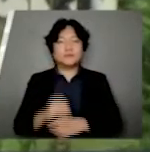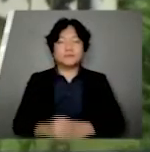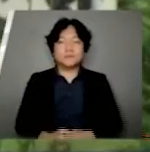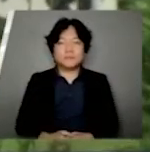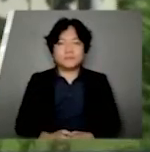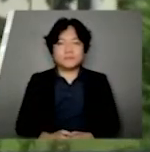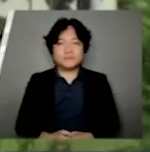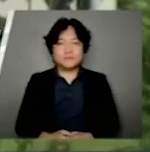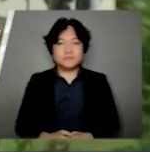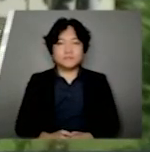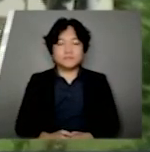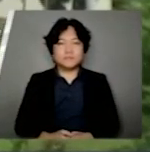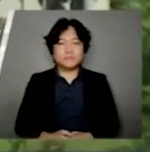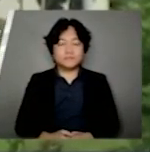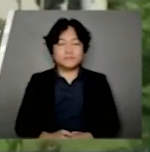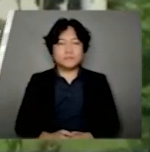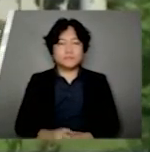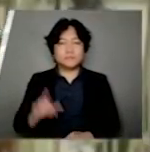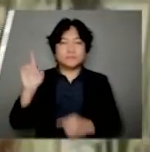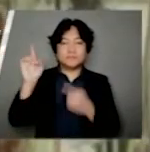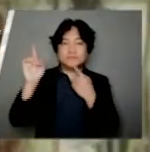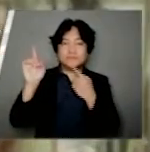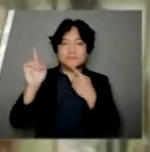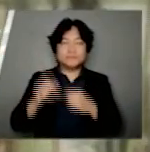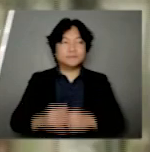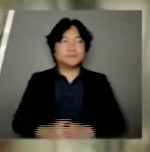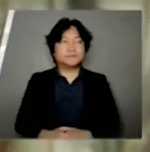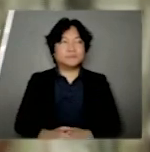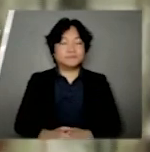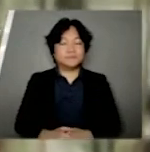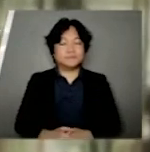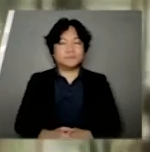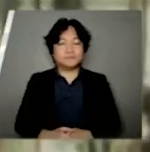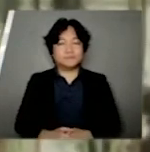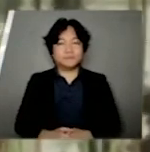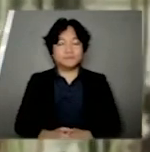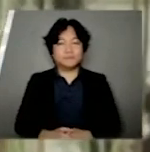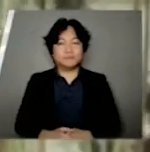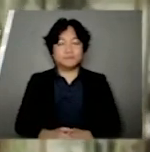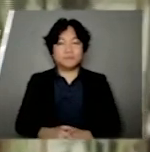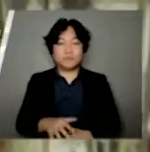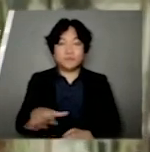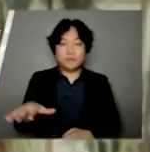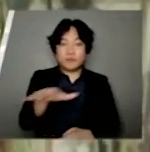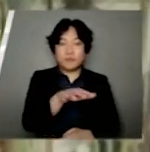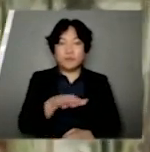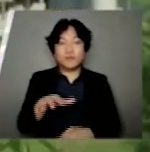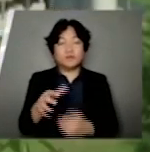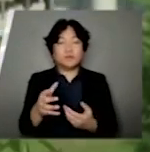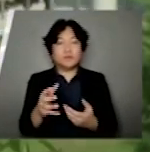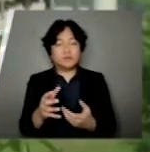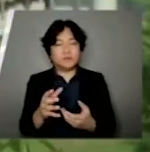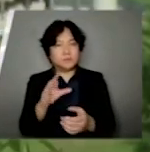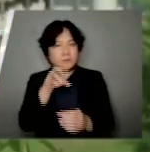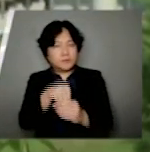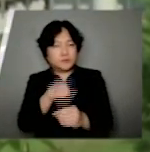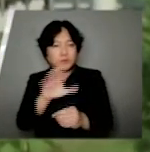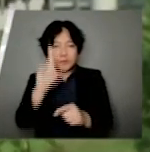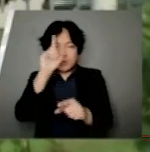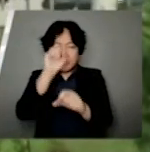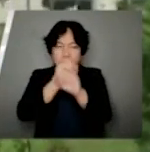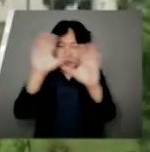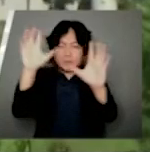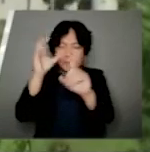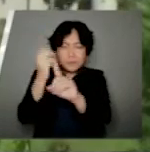Every unique dream that you have is important. Never let anyone, including yourself, belittle your dream. From today, all